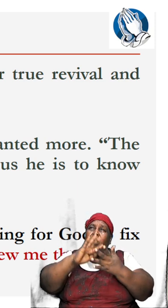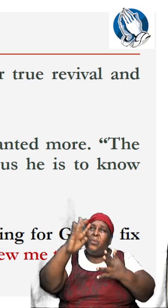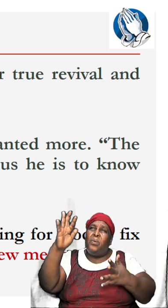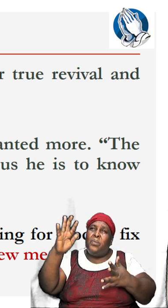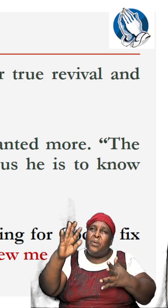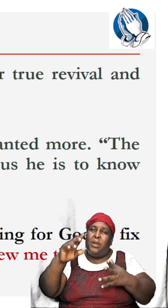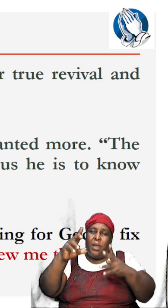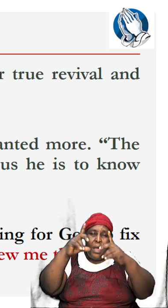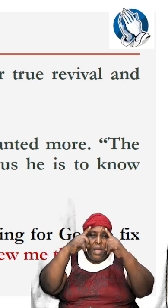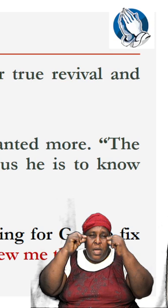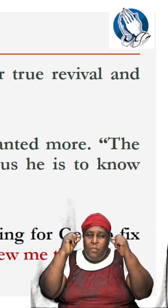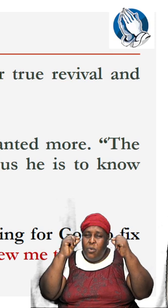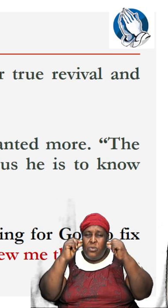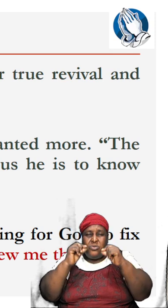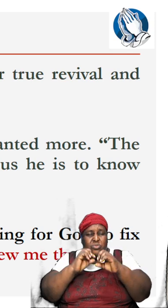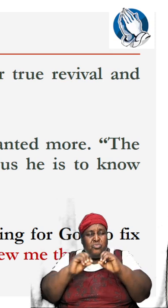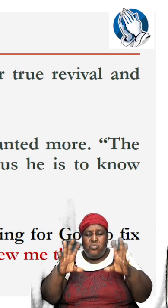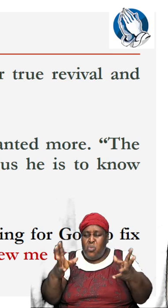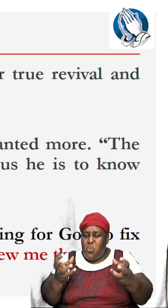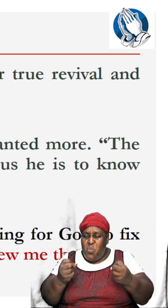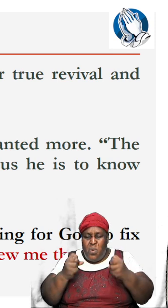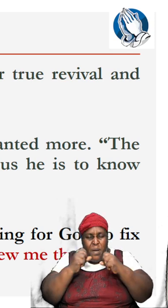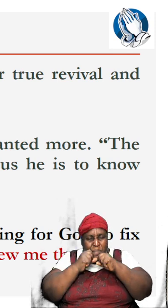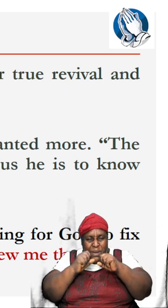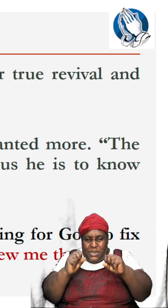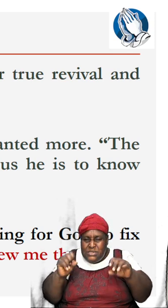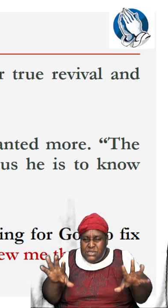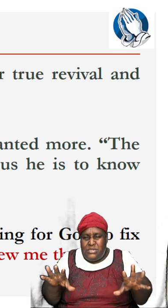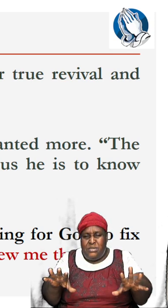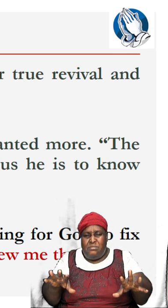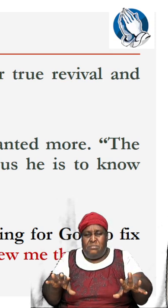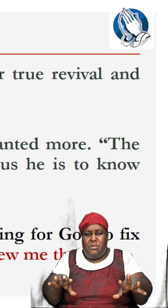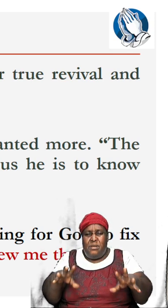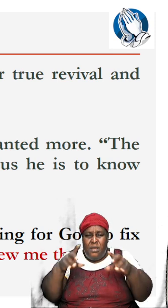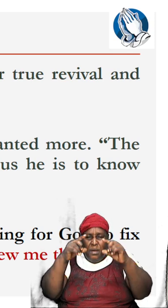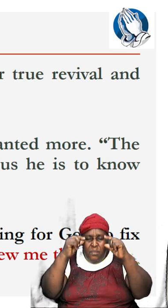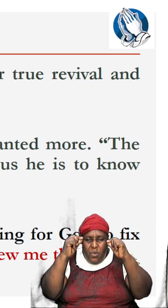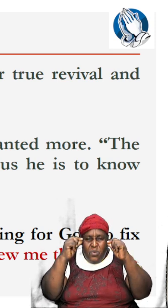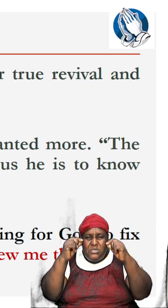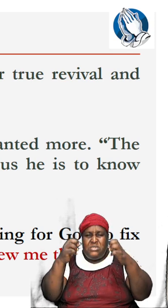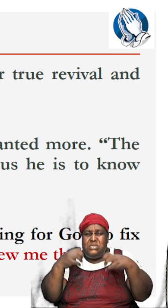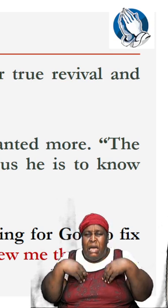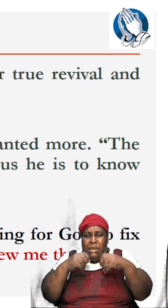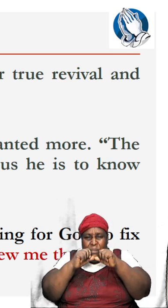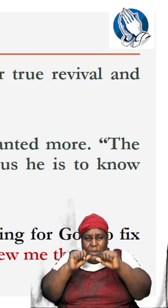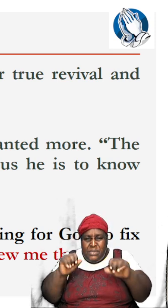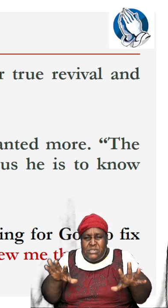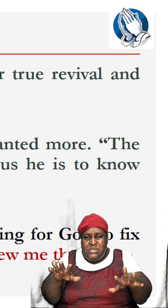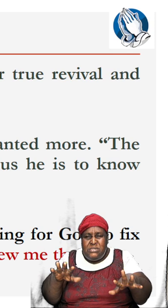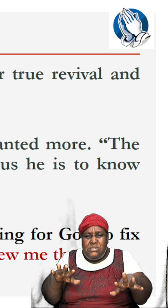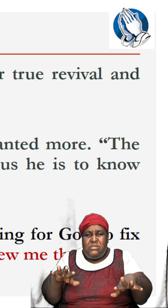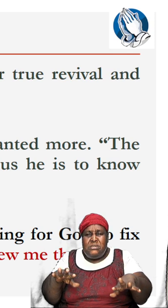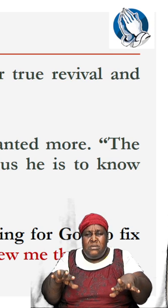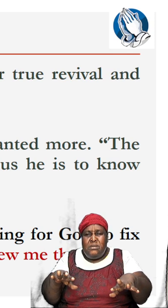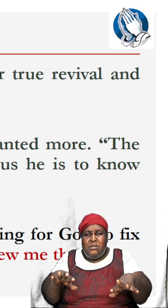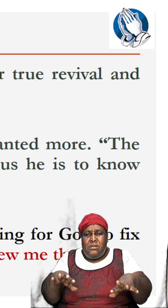Moses did not want a blessing. He got that. He knew what it was to get a blessing from